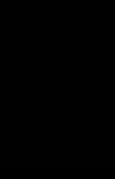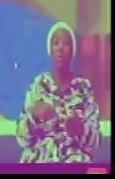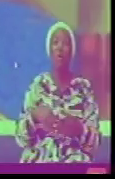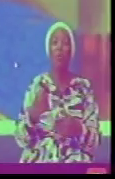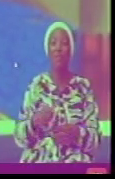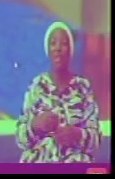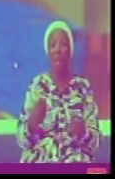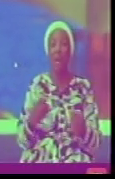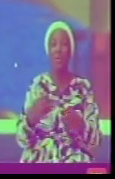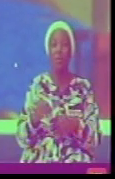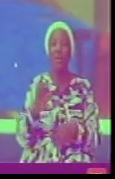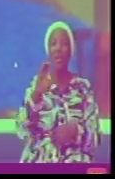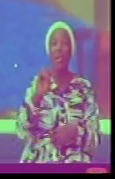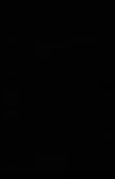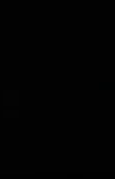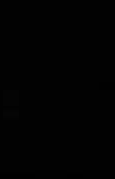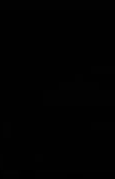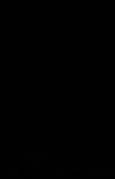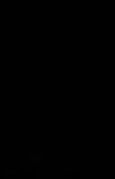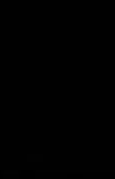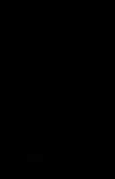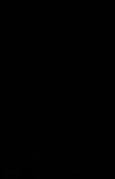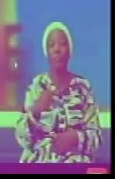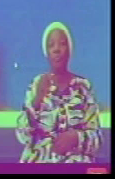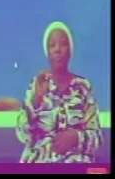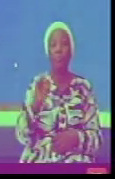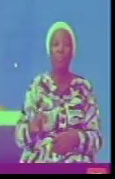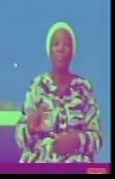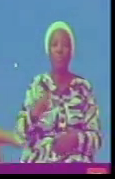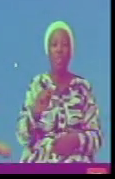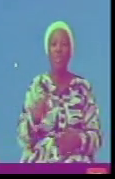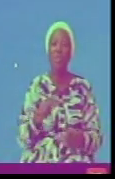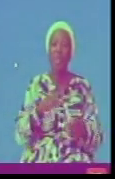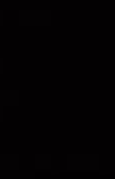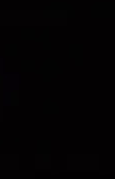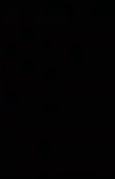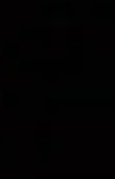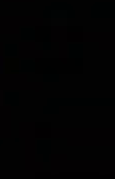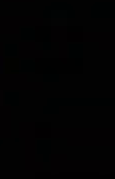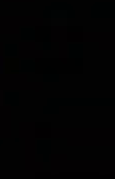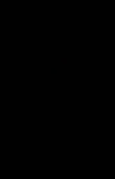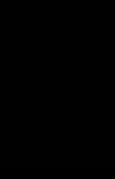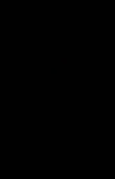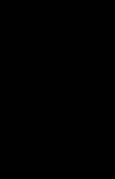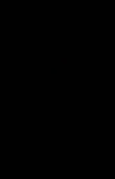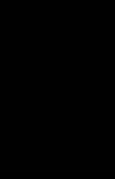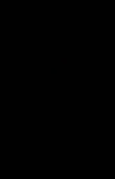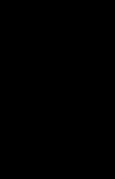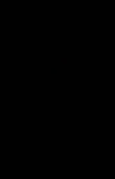why have you brought us up out of the land of Egypt to die in